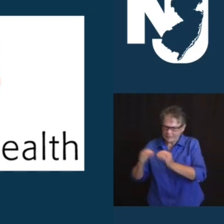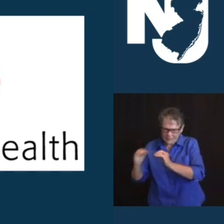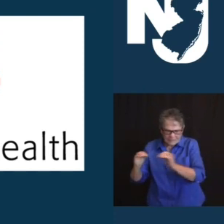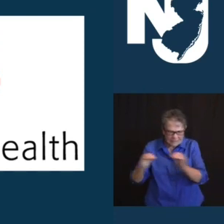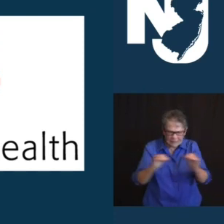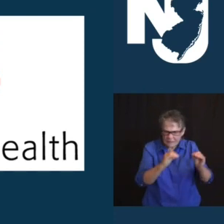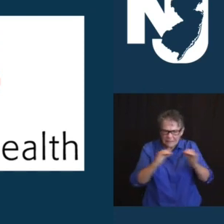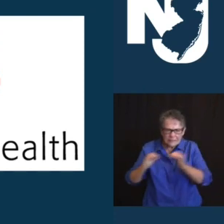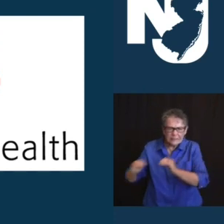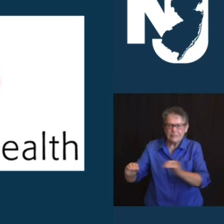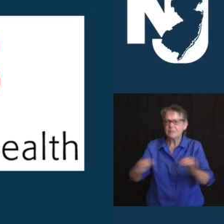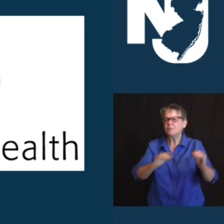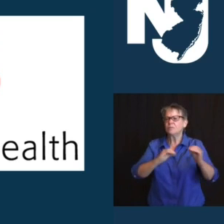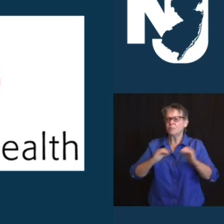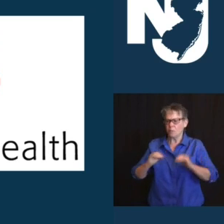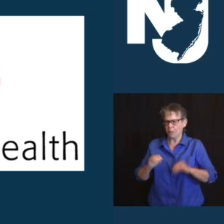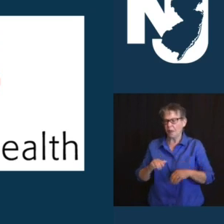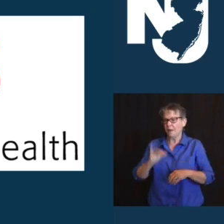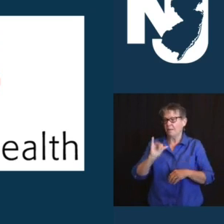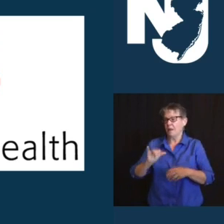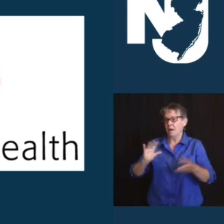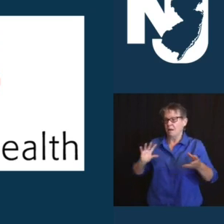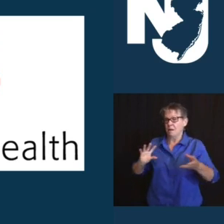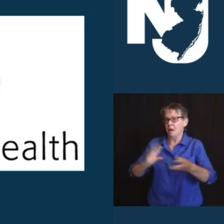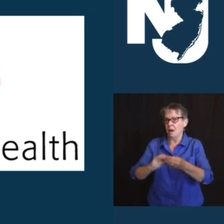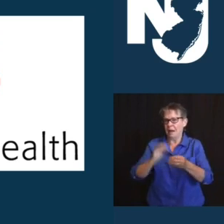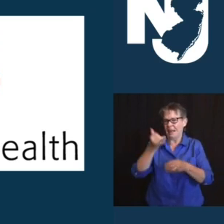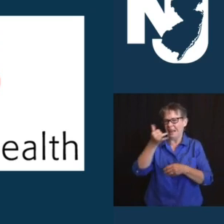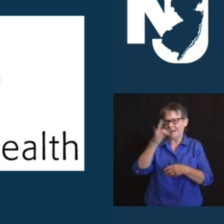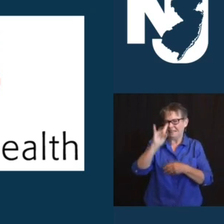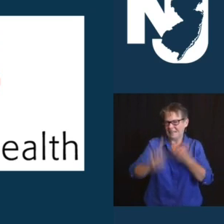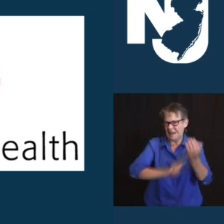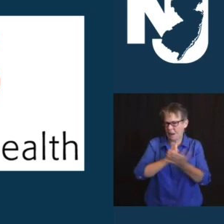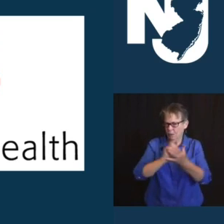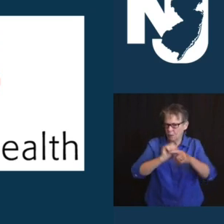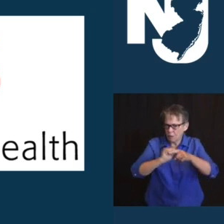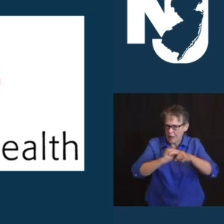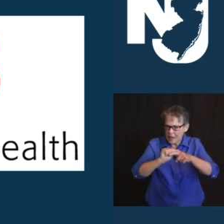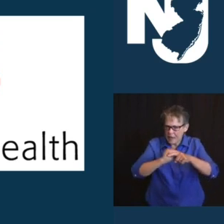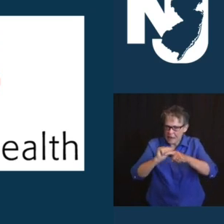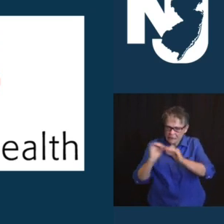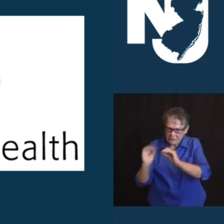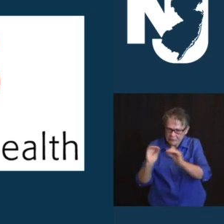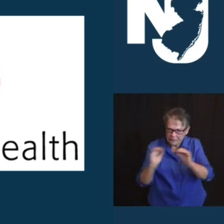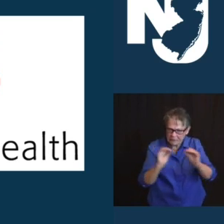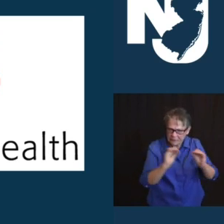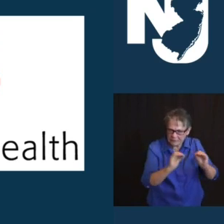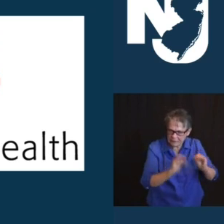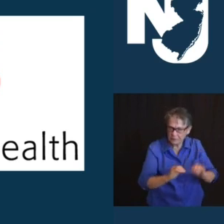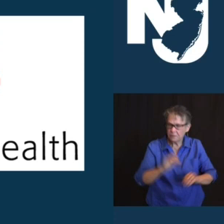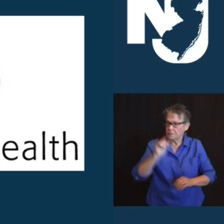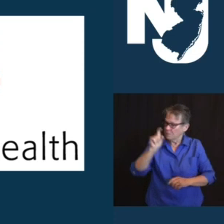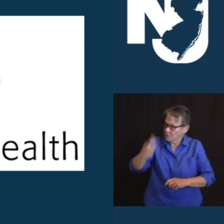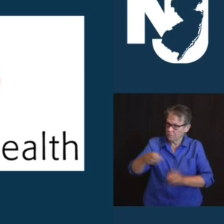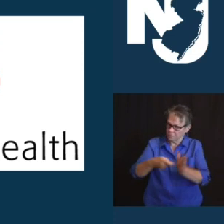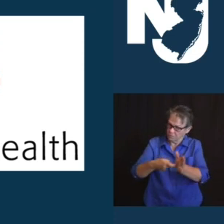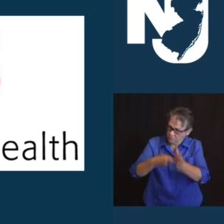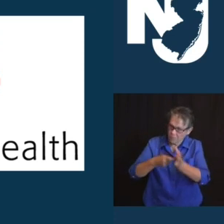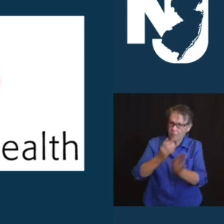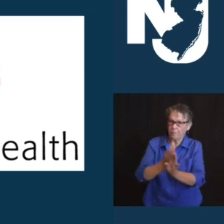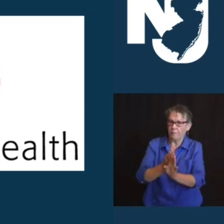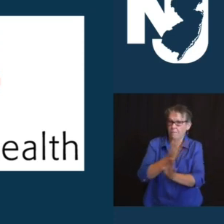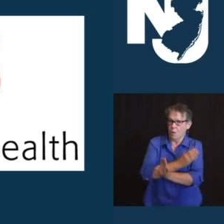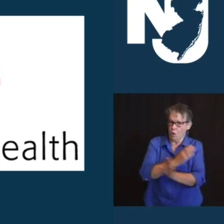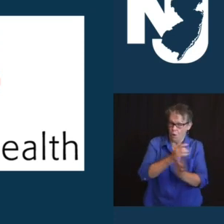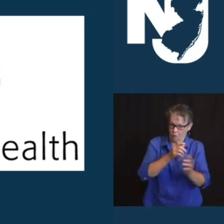deployed to county and local health departments as directed by the Department of Health and obviously under Judy's leadership, as it will be outlined in a few